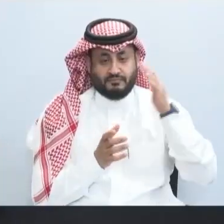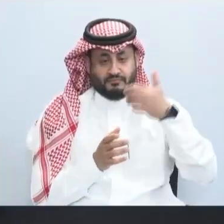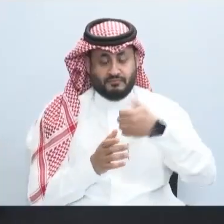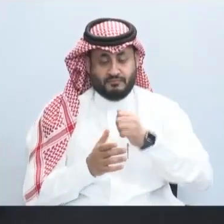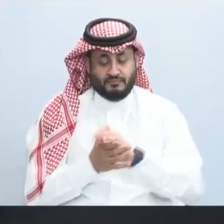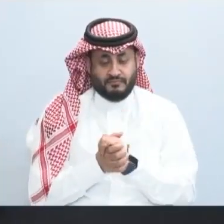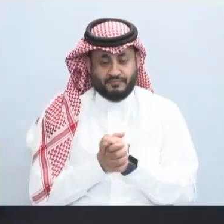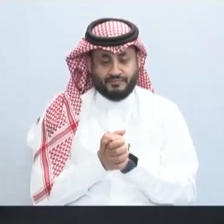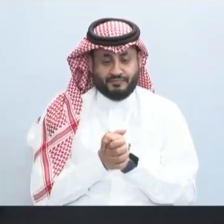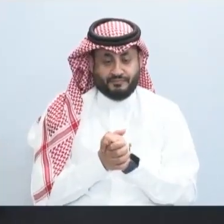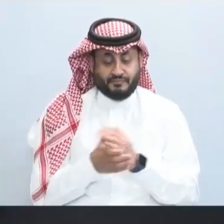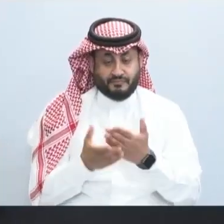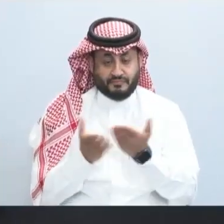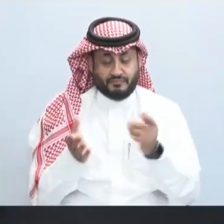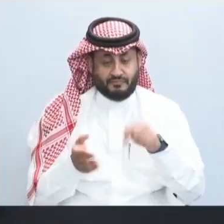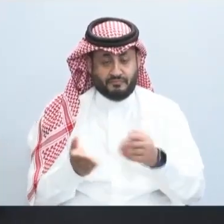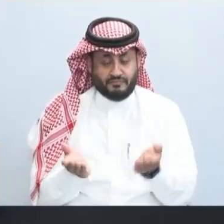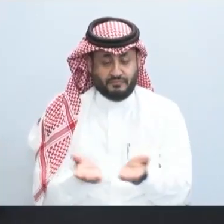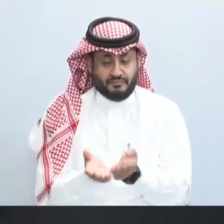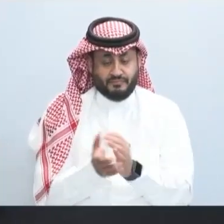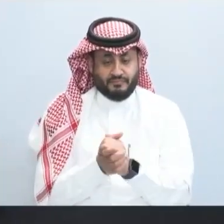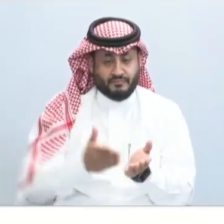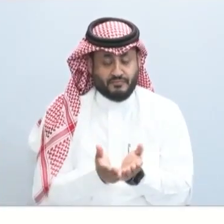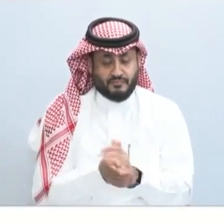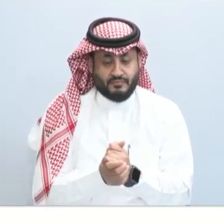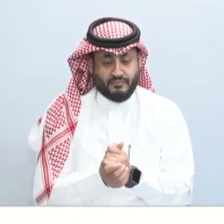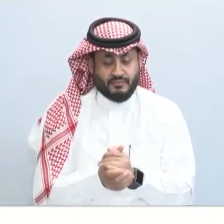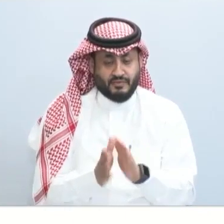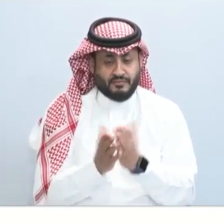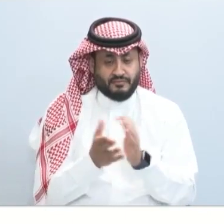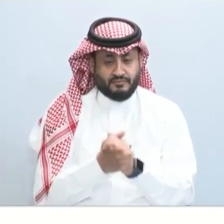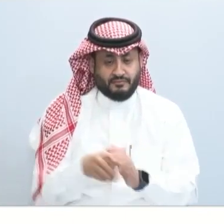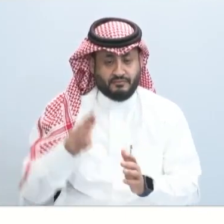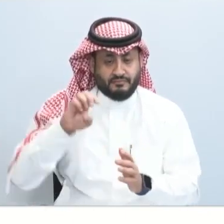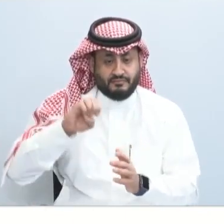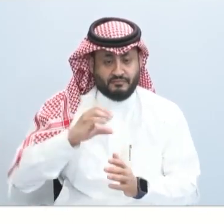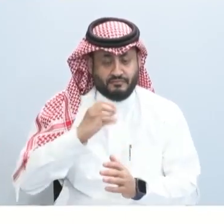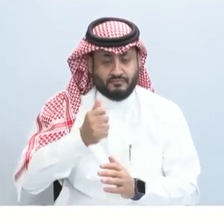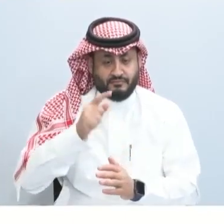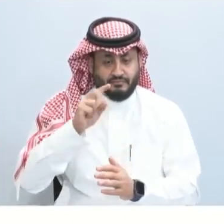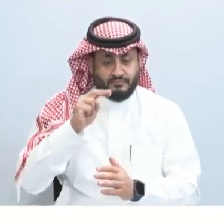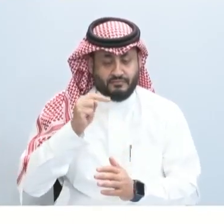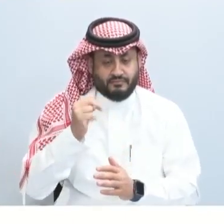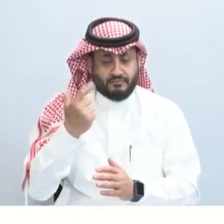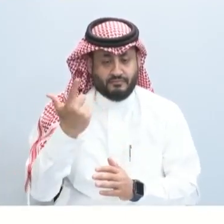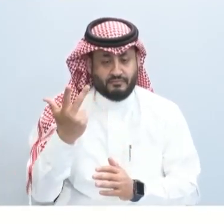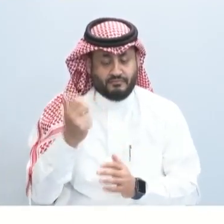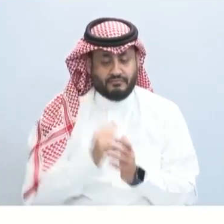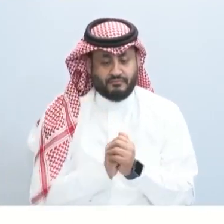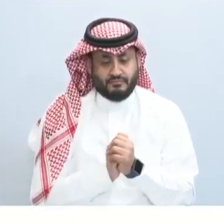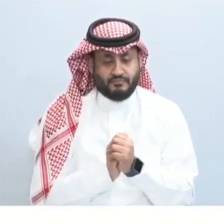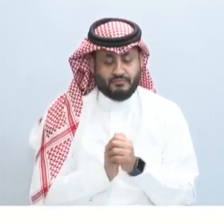Assalamu alaikum wa rahmatullahi wa barakatuh. Welcome everyone in today's class. Our textbook is weekend 3 and today